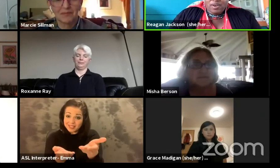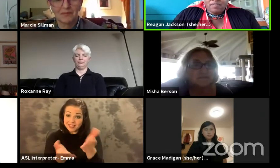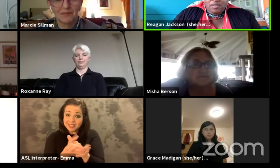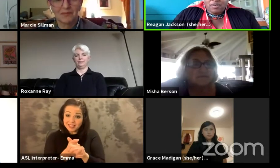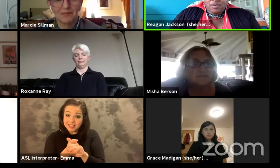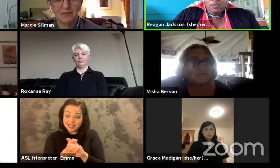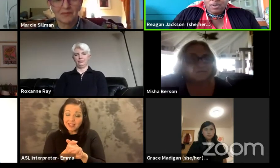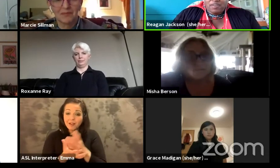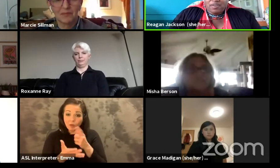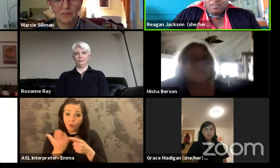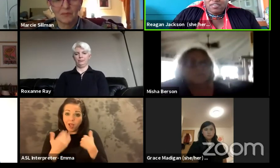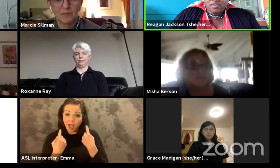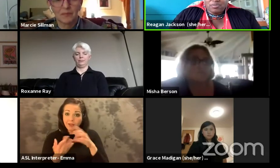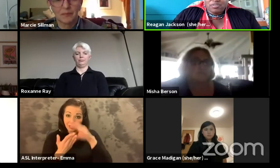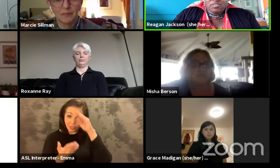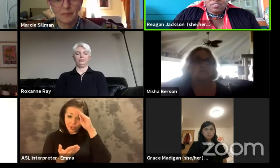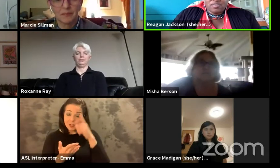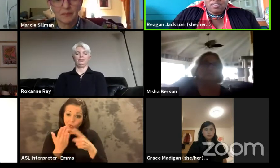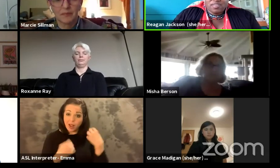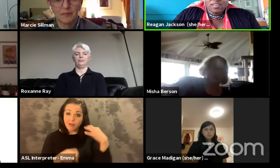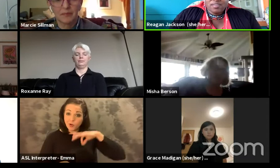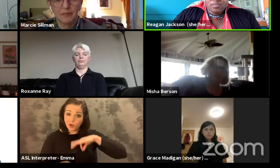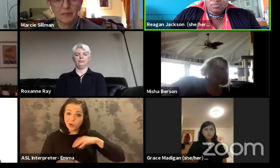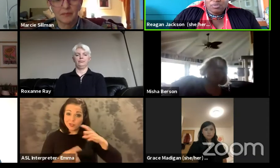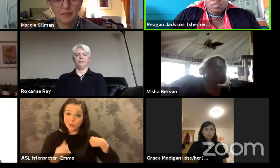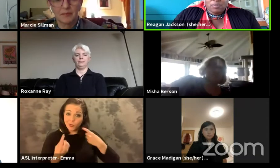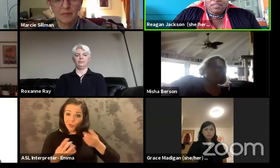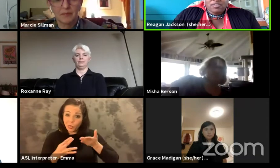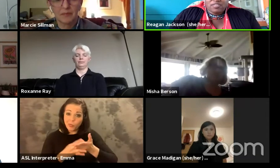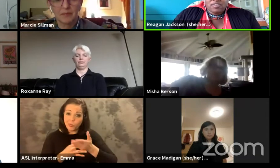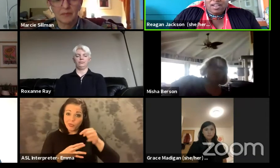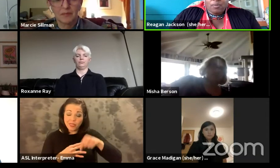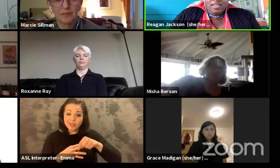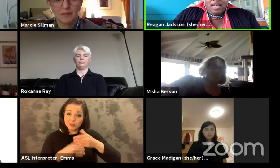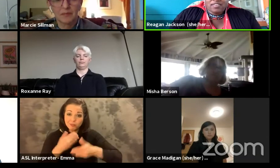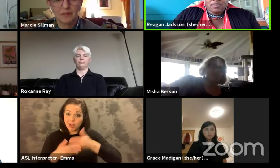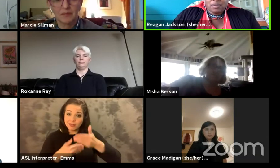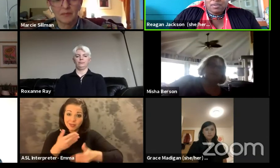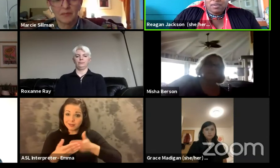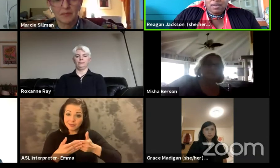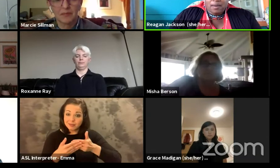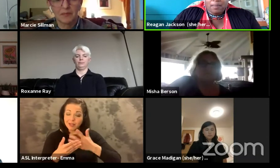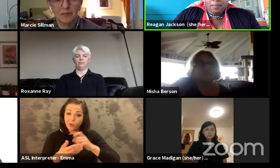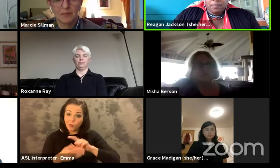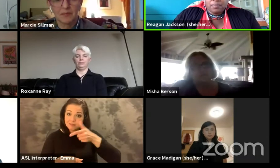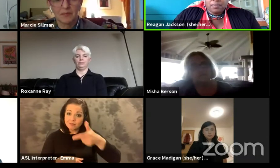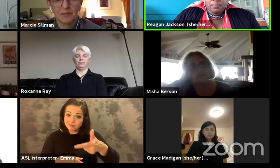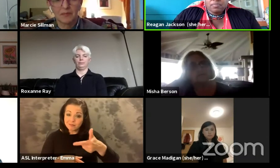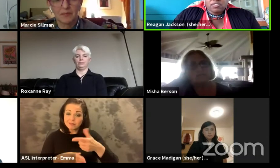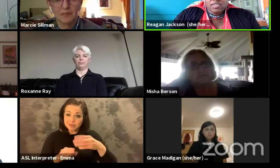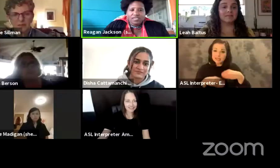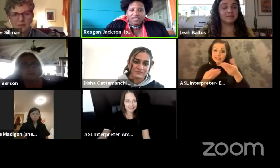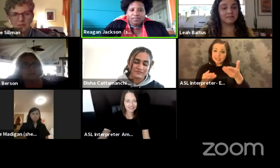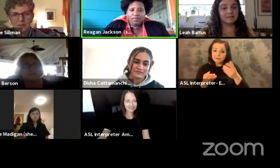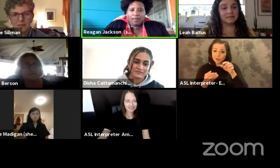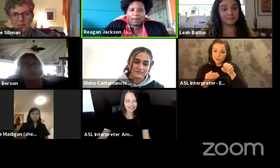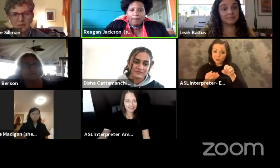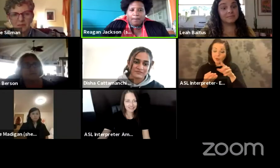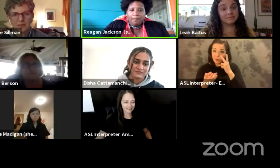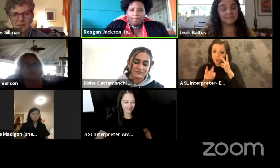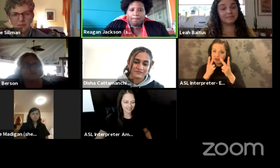of what I've learned and what I've earned through this process. And I want that to be seen.